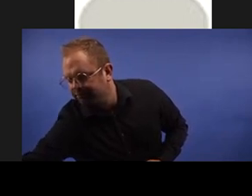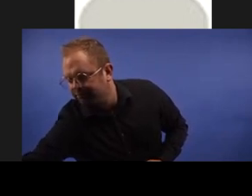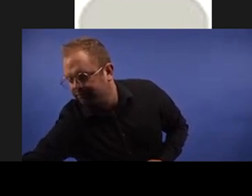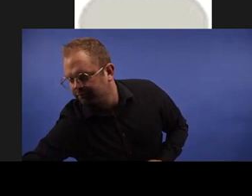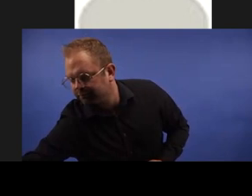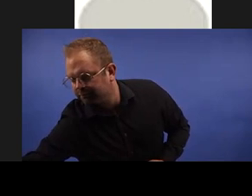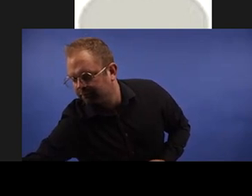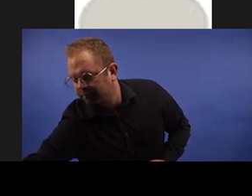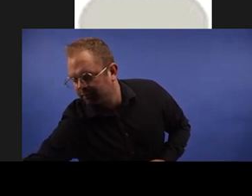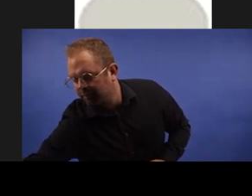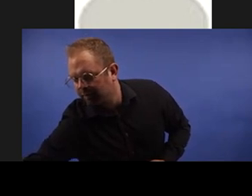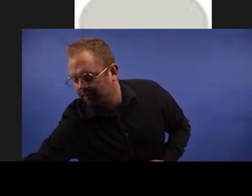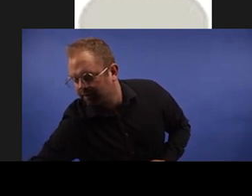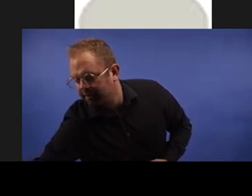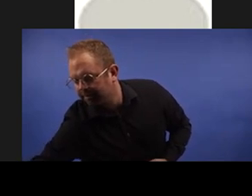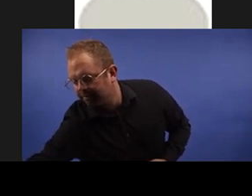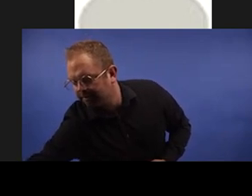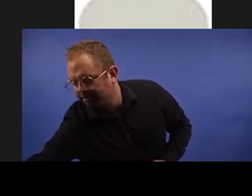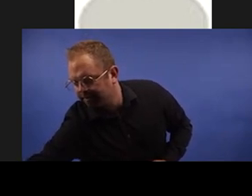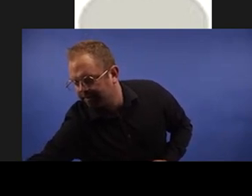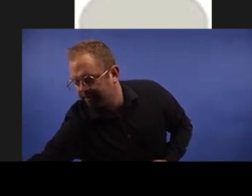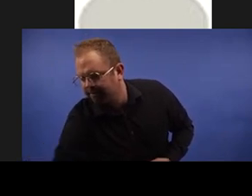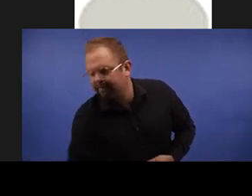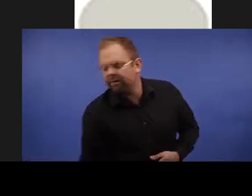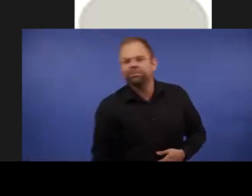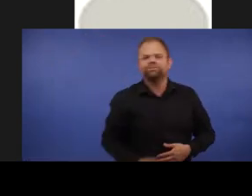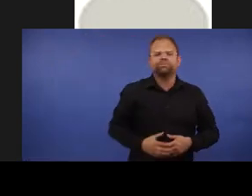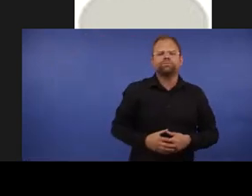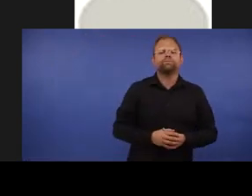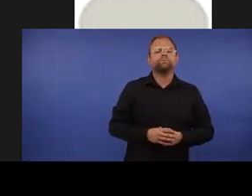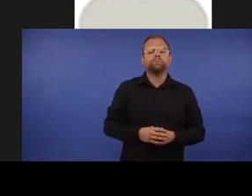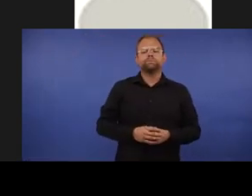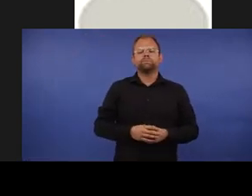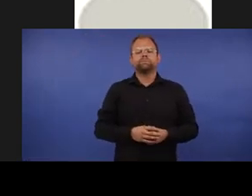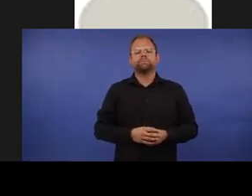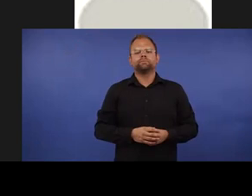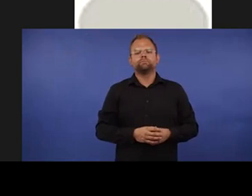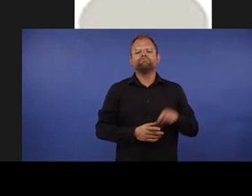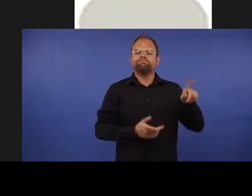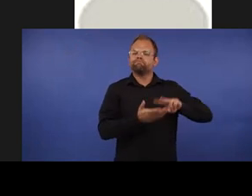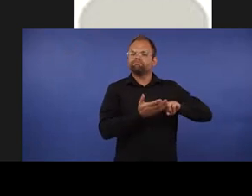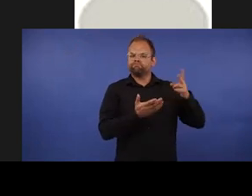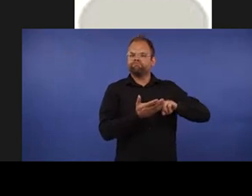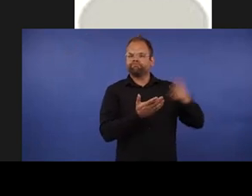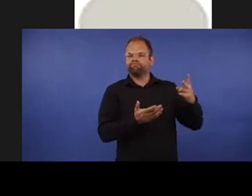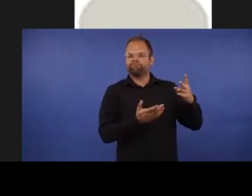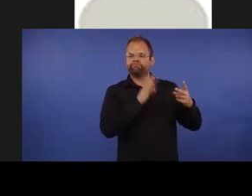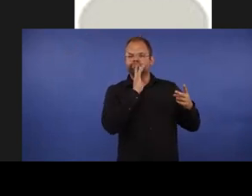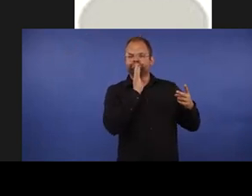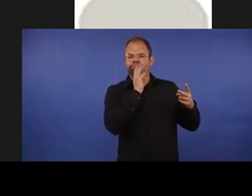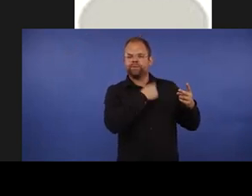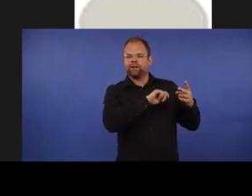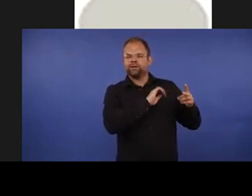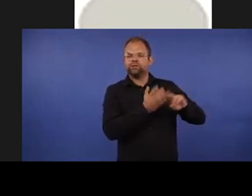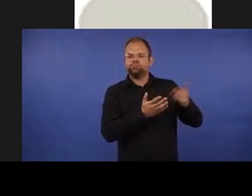concept of independent living, and because of this, most of them don't consider it important to legislate to create figures like the safeguard